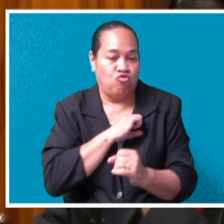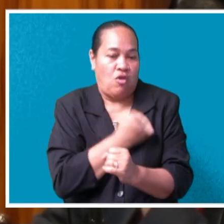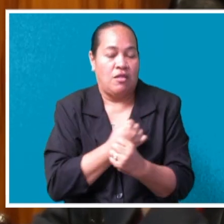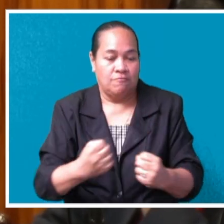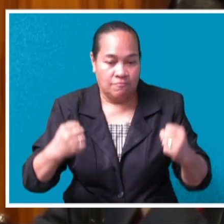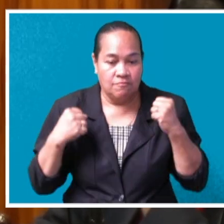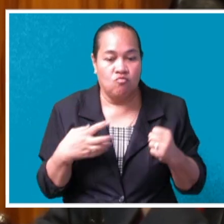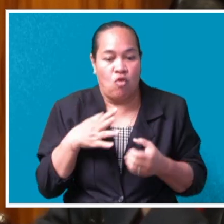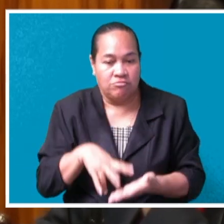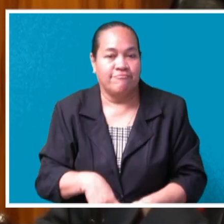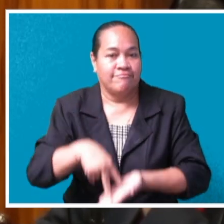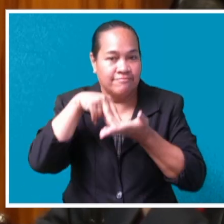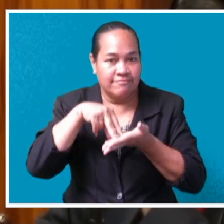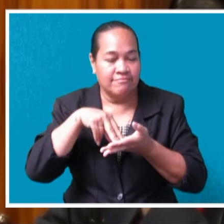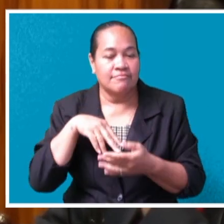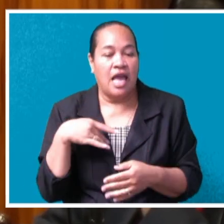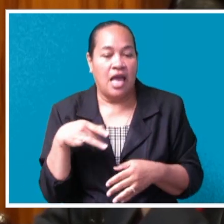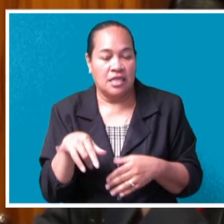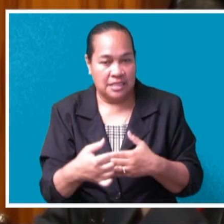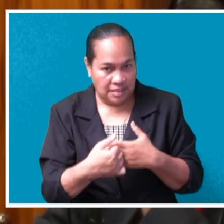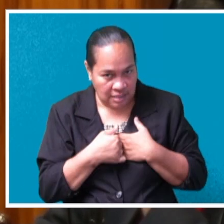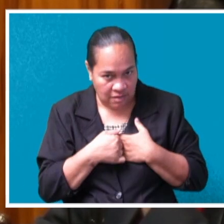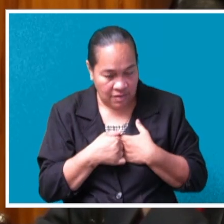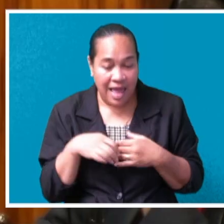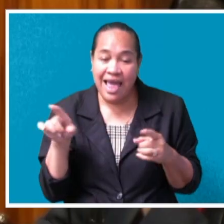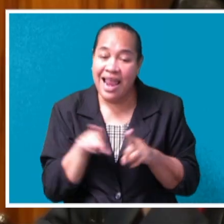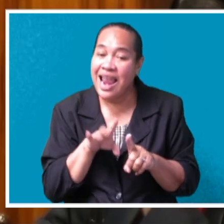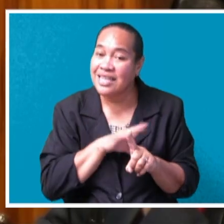security architecture. Now, these include